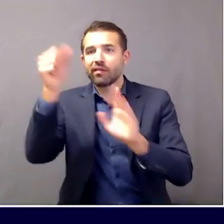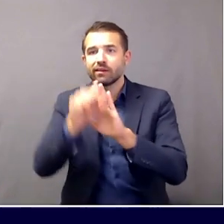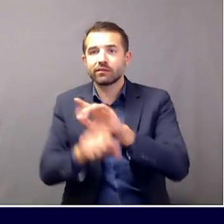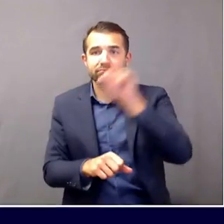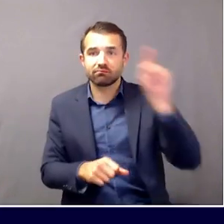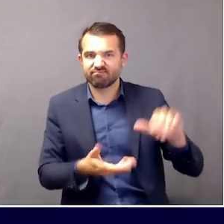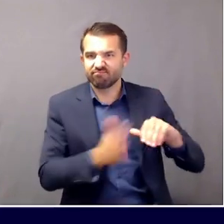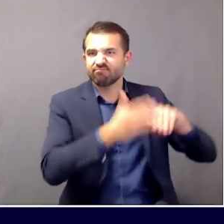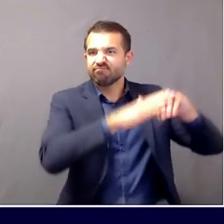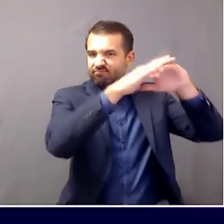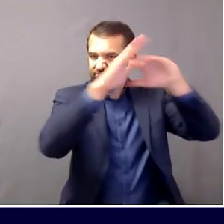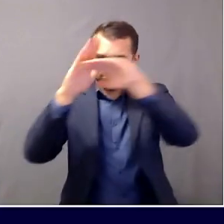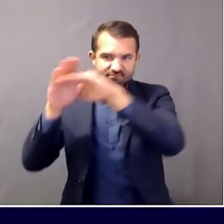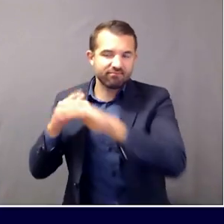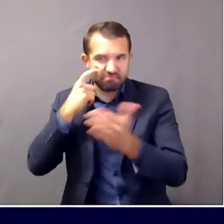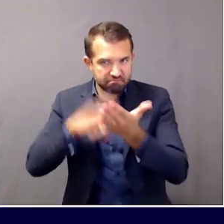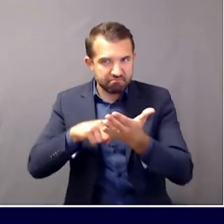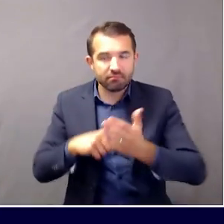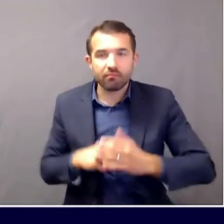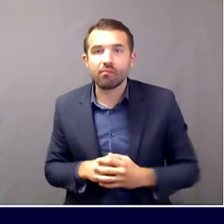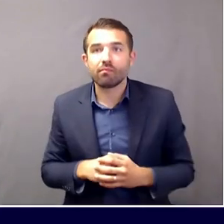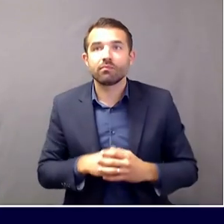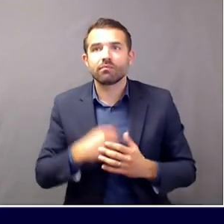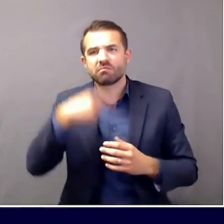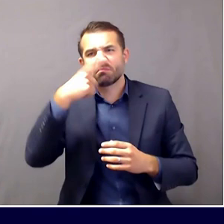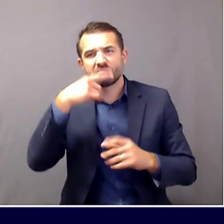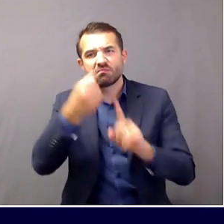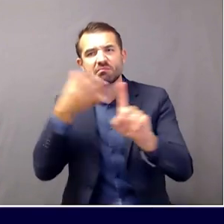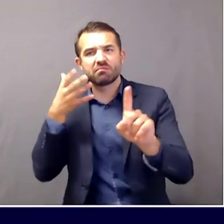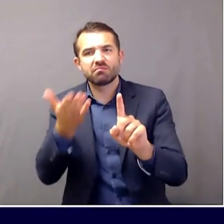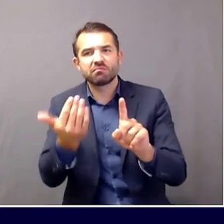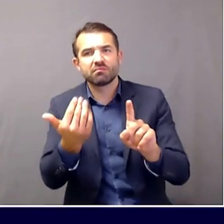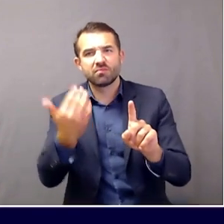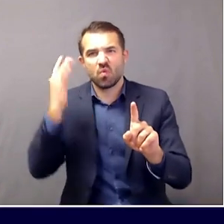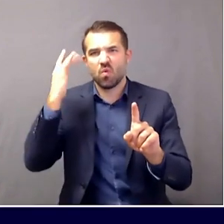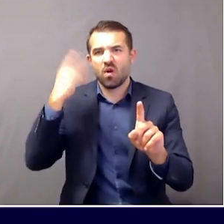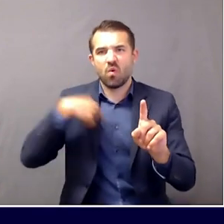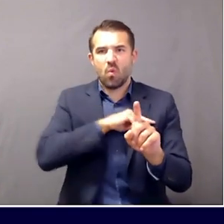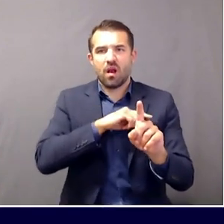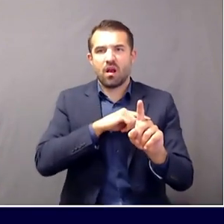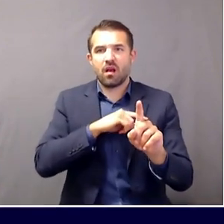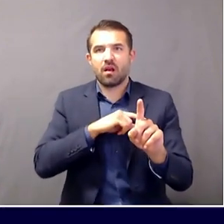so can you kind of explain a little bit more how that's a threat? I know that there was a lot of discussion about